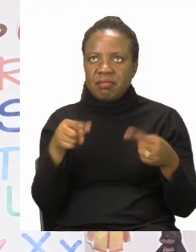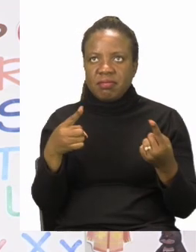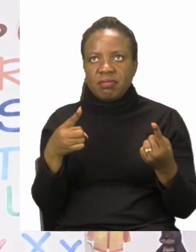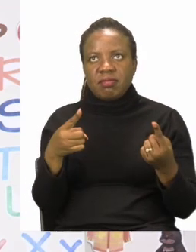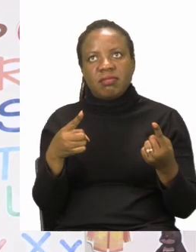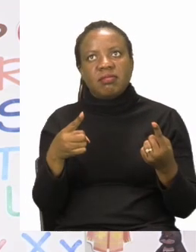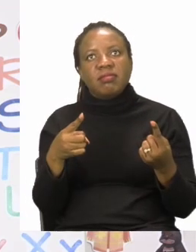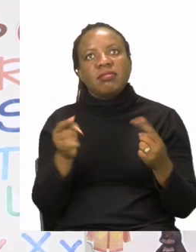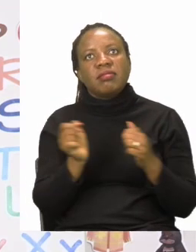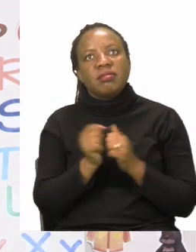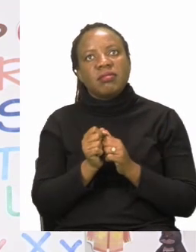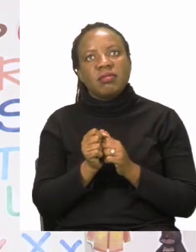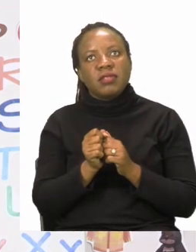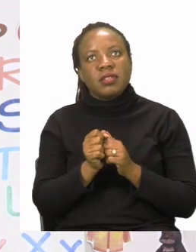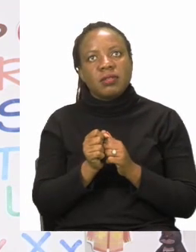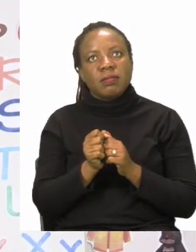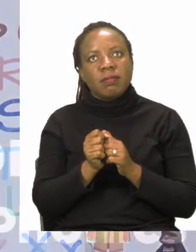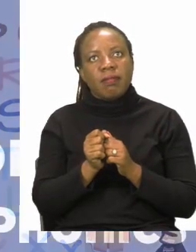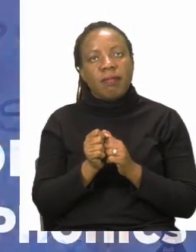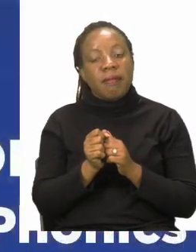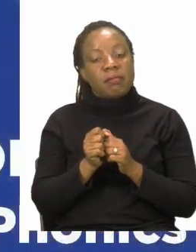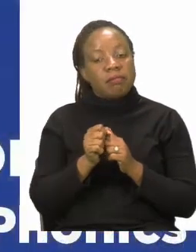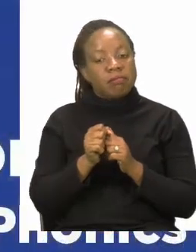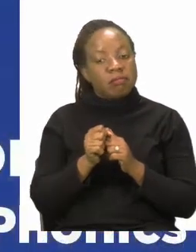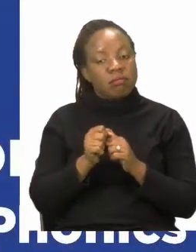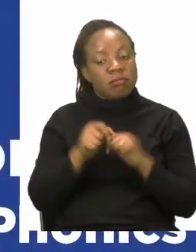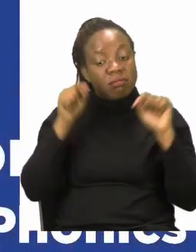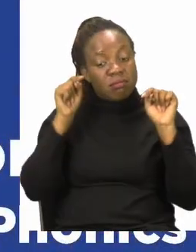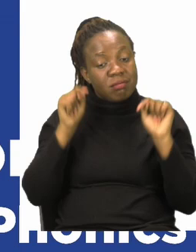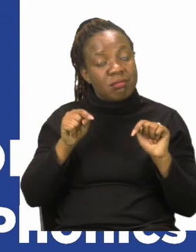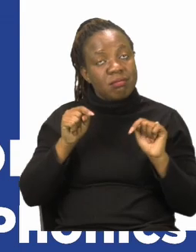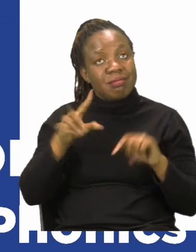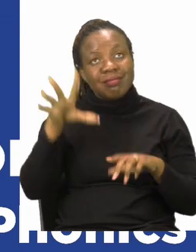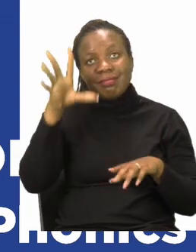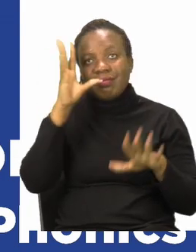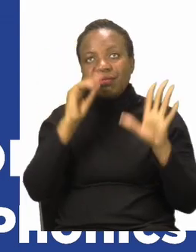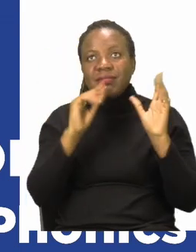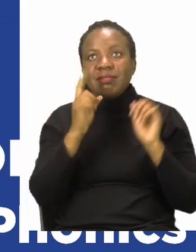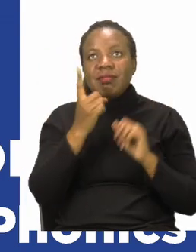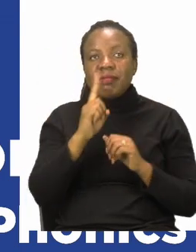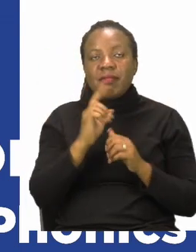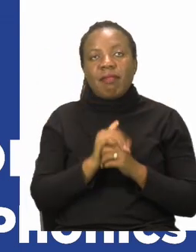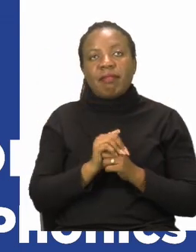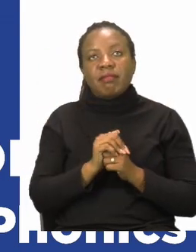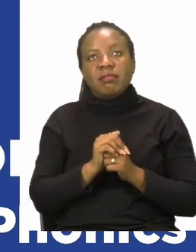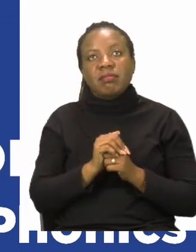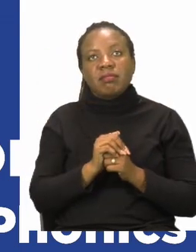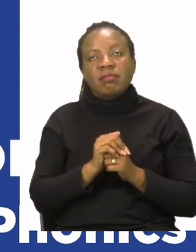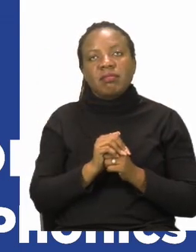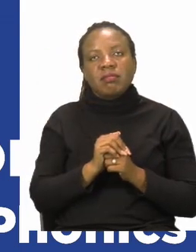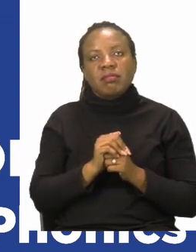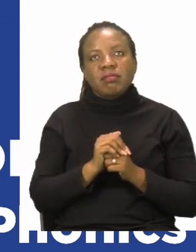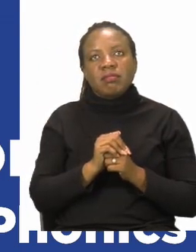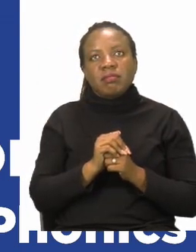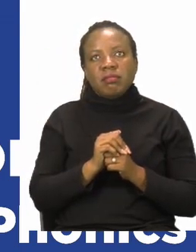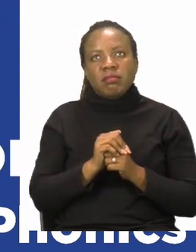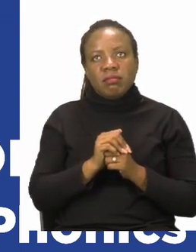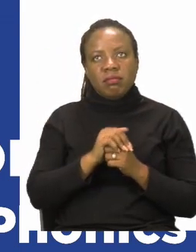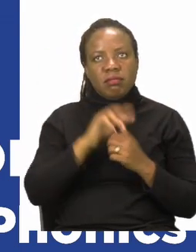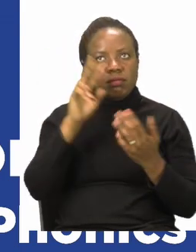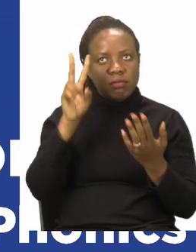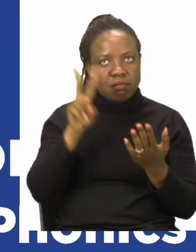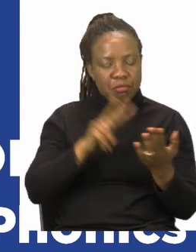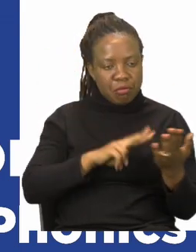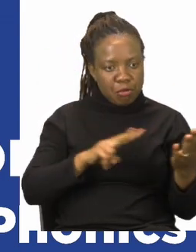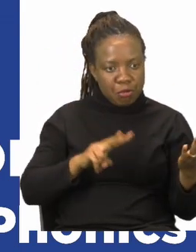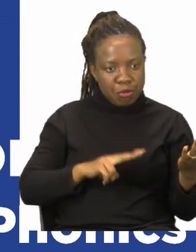germs. Let's look at what we are going to learn about today. Today we will be doing some